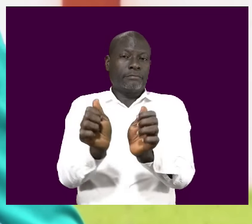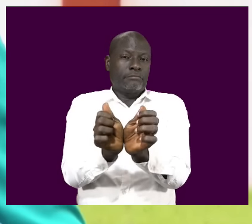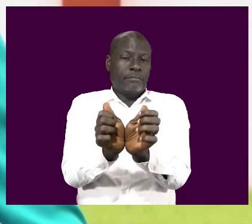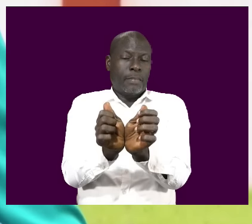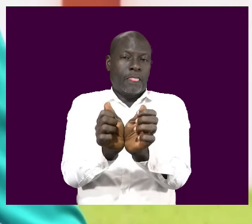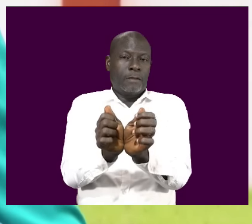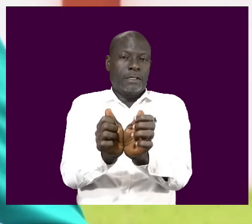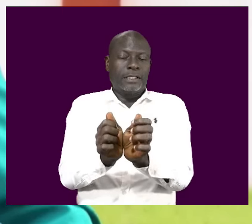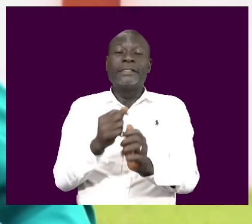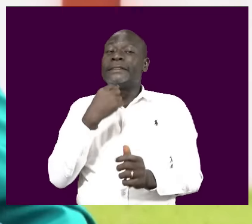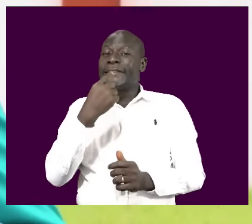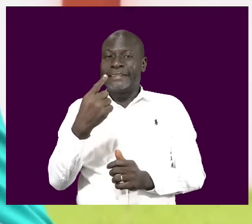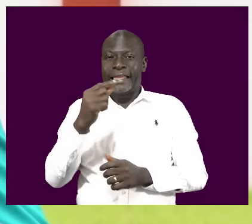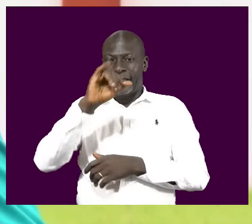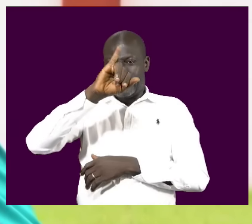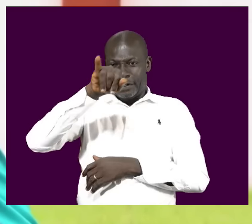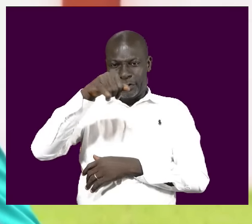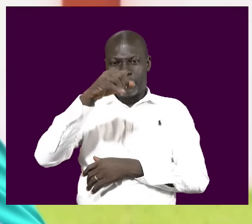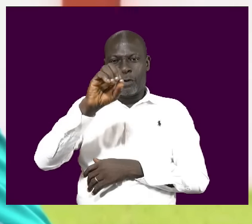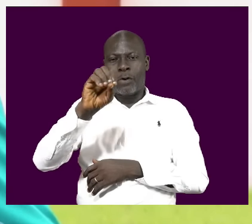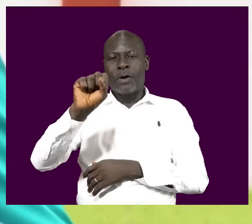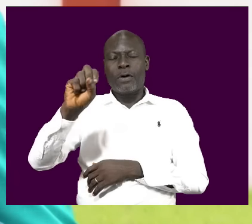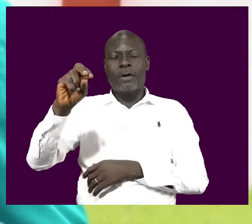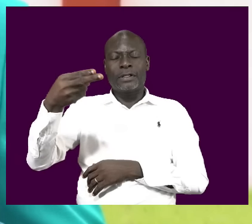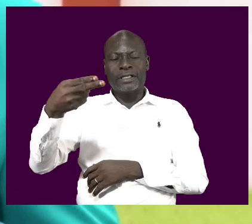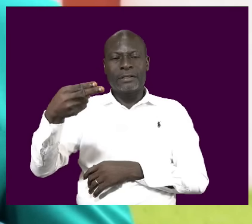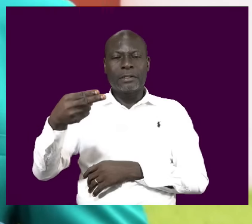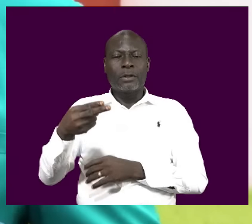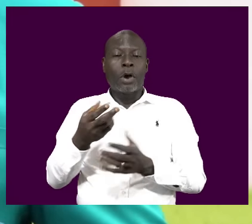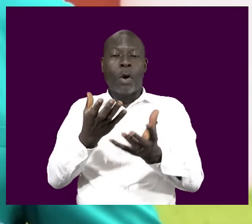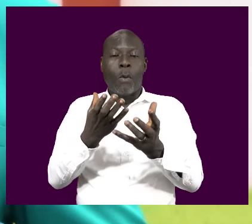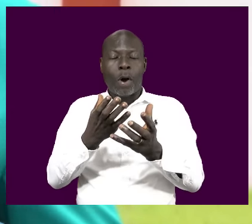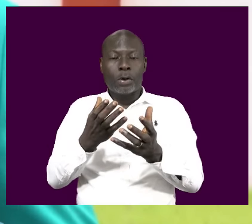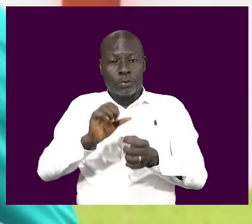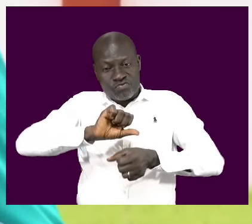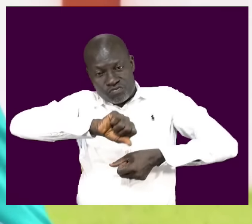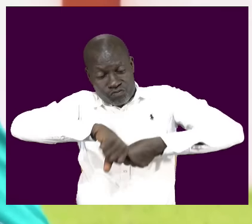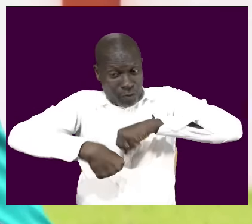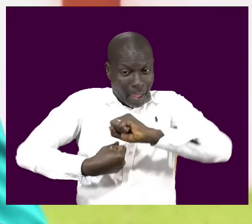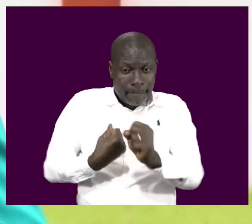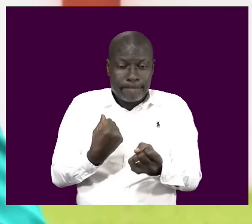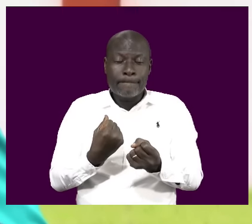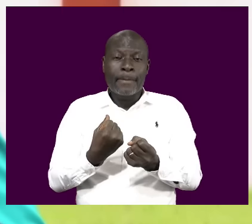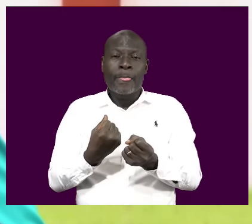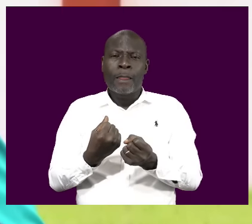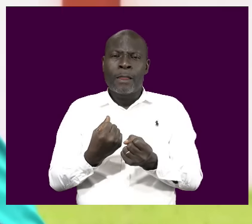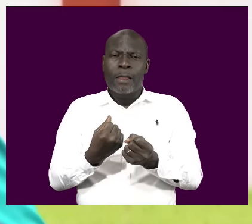to rape and raping. Charge the boy, Joseph, no, no.